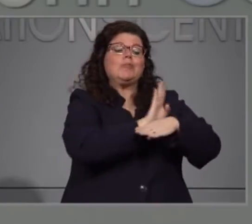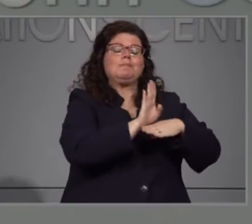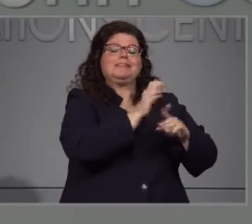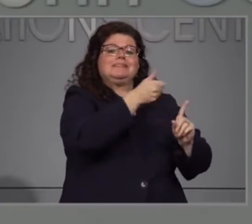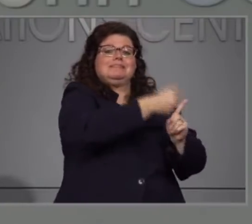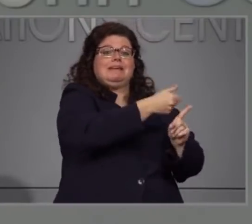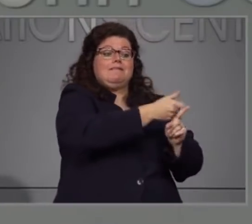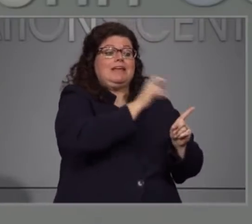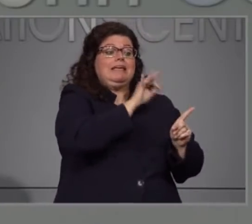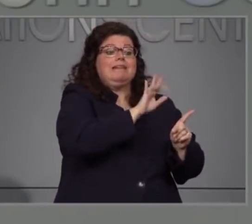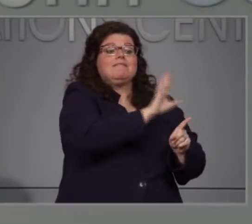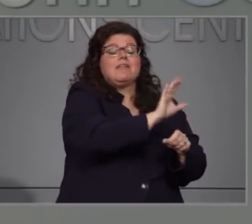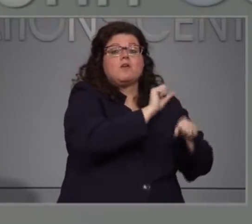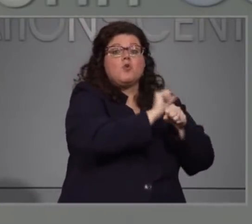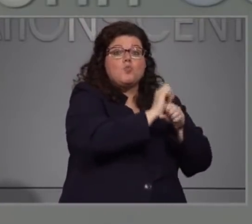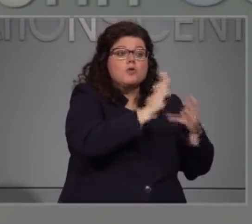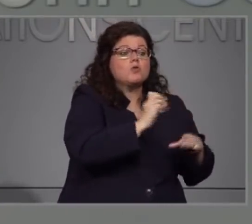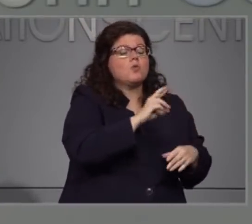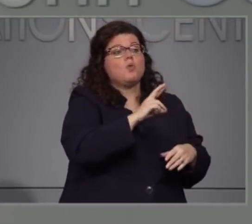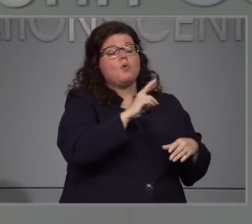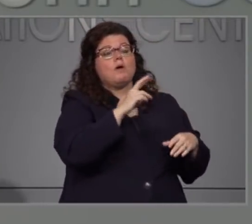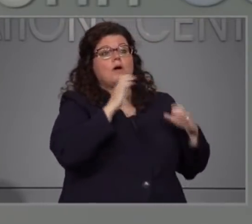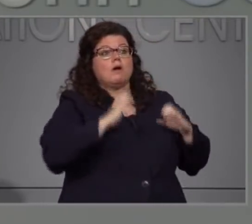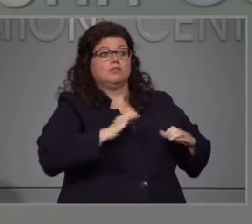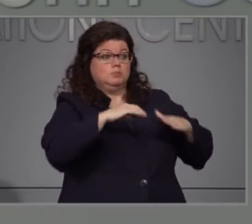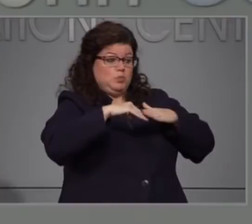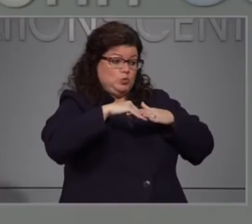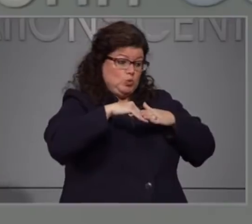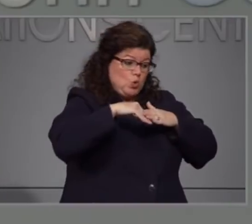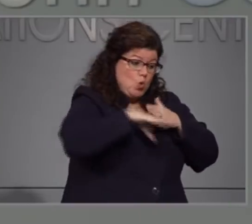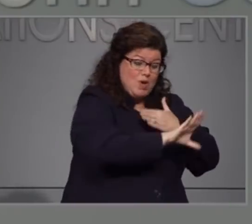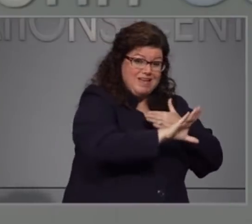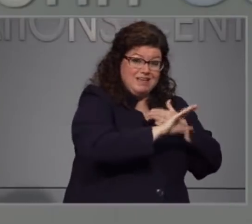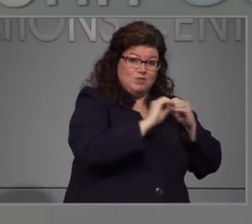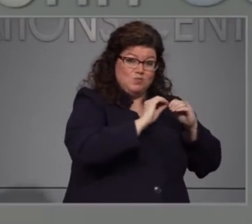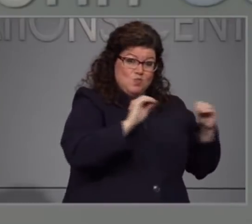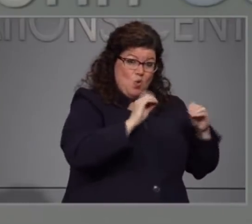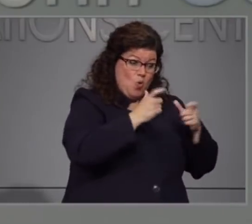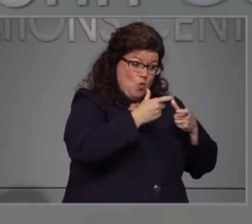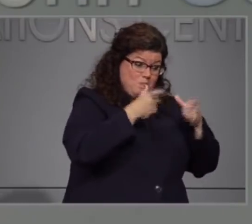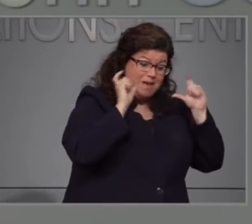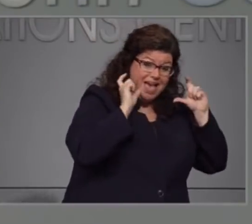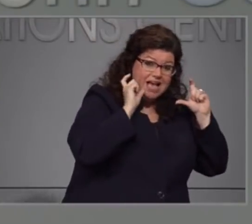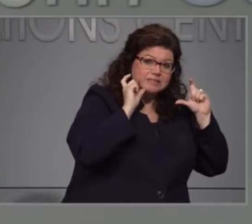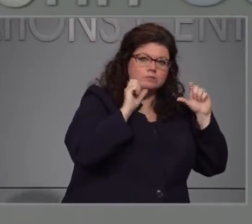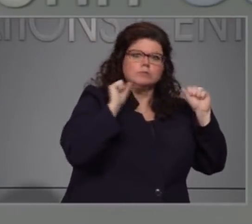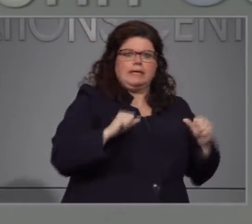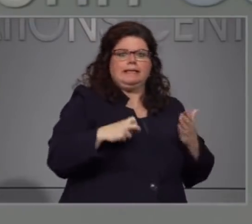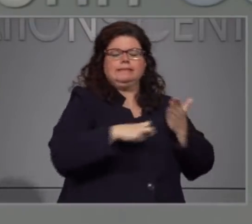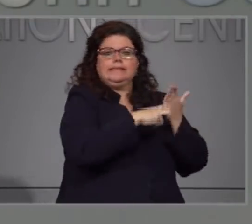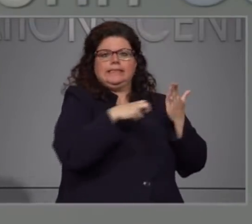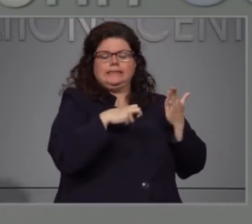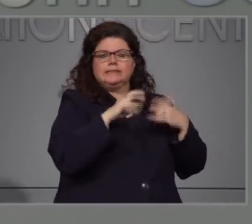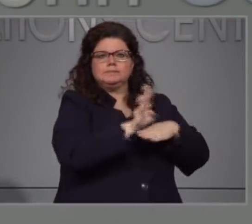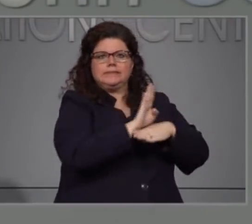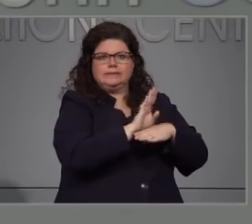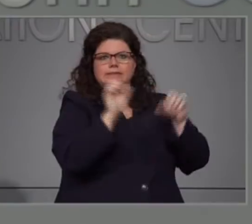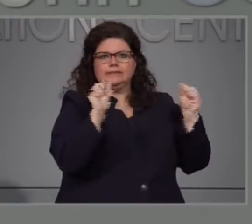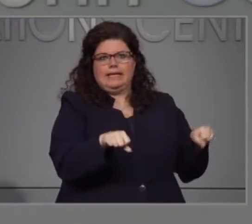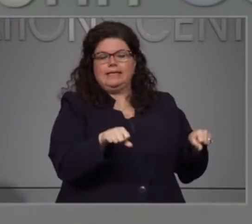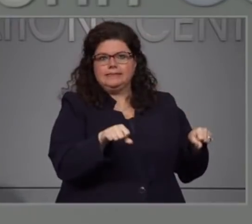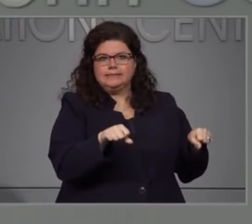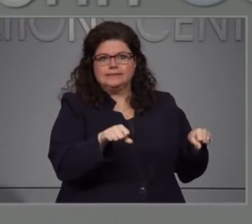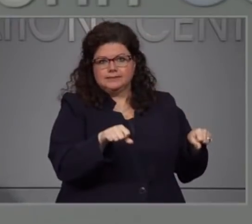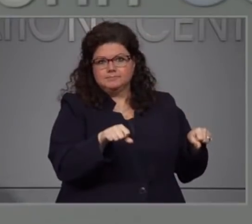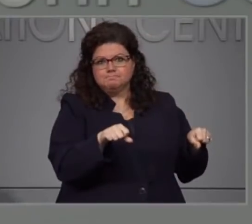have employees and customers in the public-facing business. So they can be cited, the business